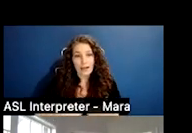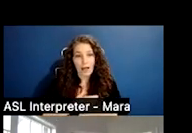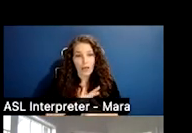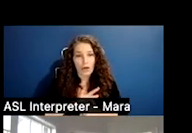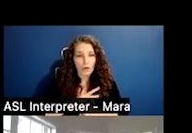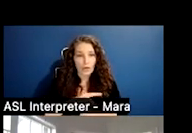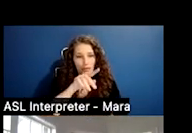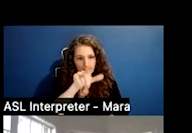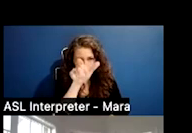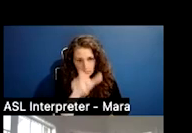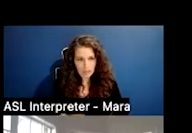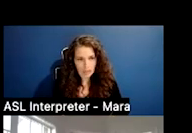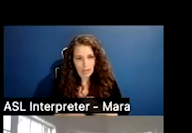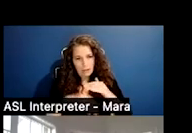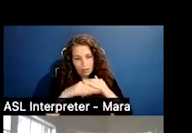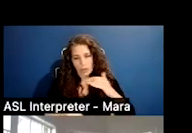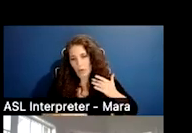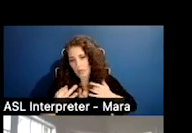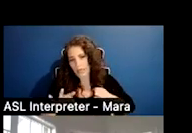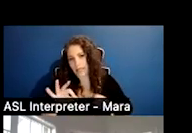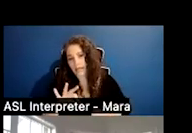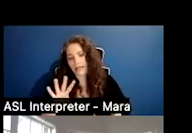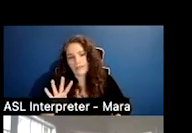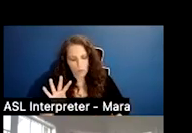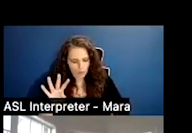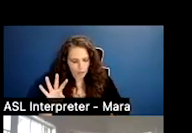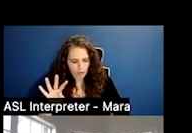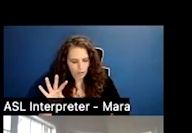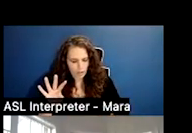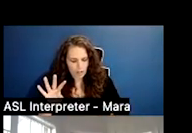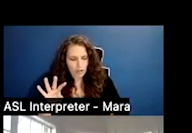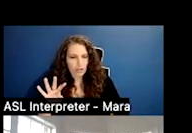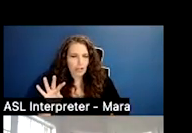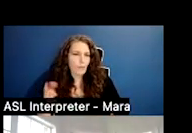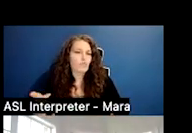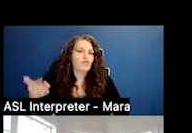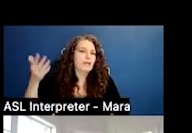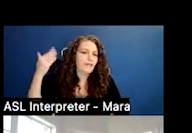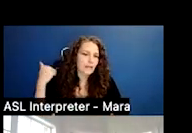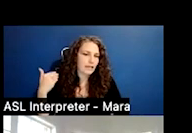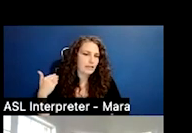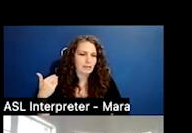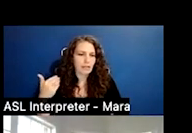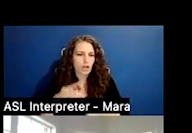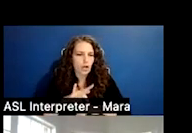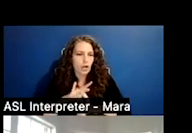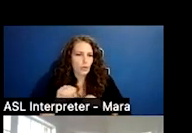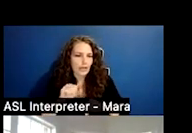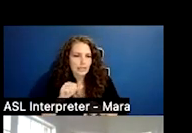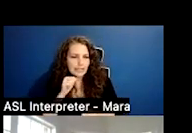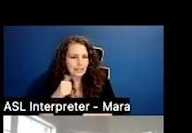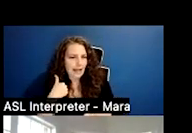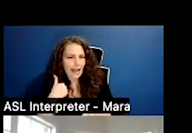that 1994 earthquake on this table were before earthquakes. We didn't have modeling at the time, really didn't understand